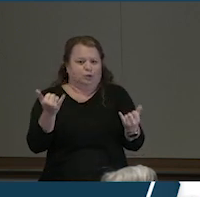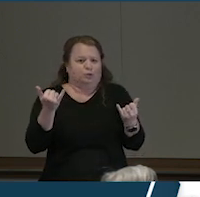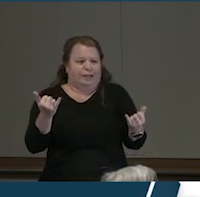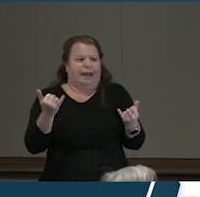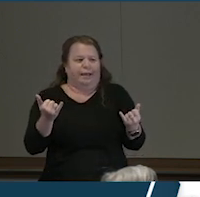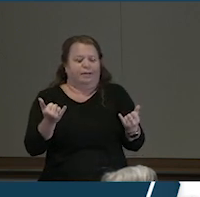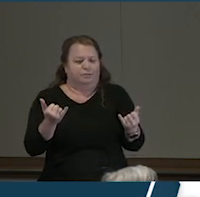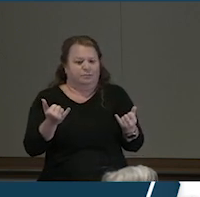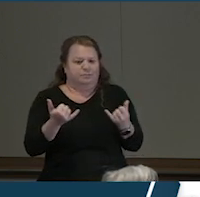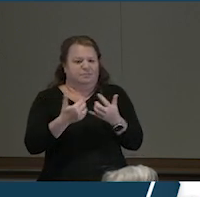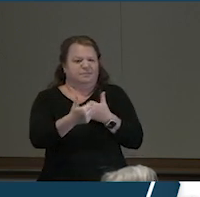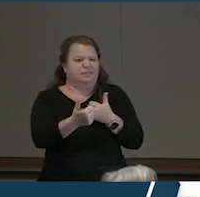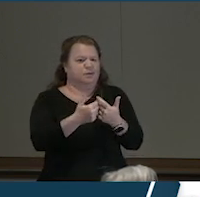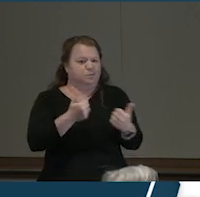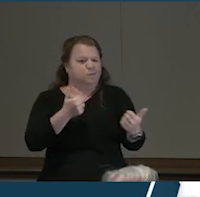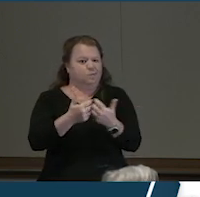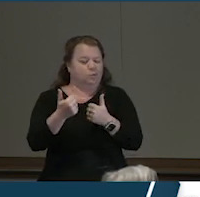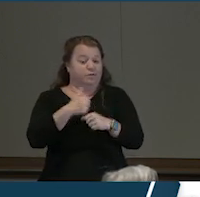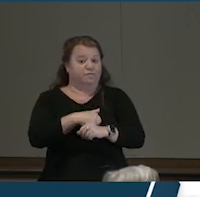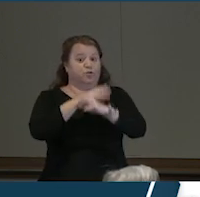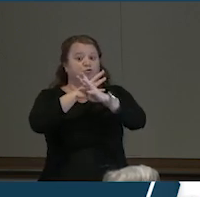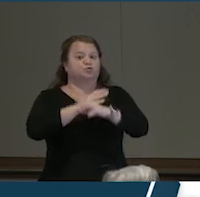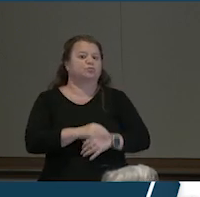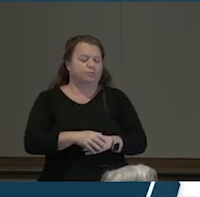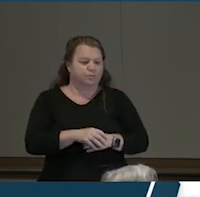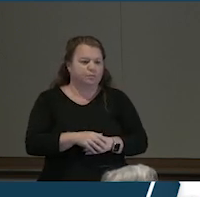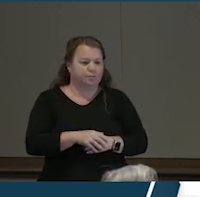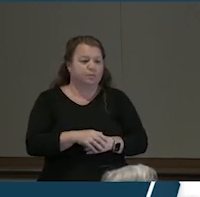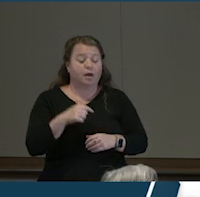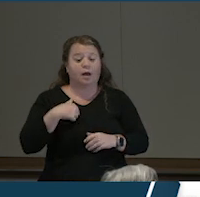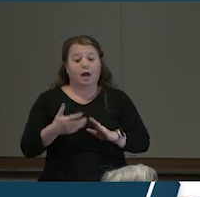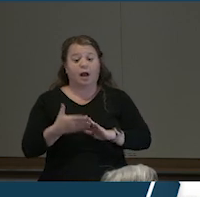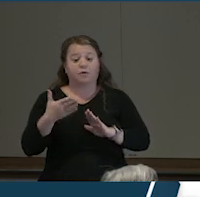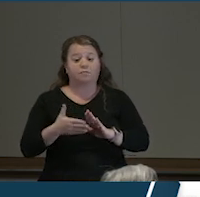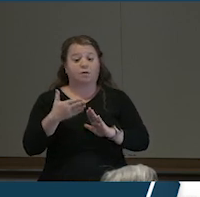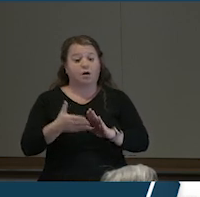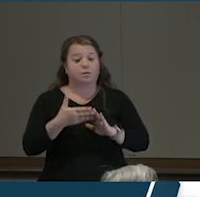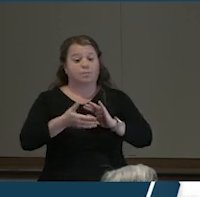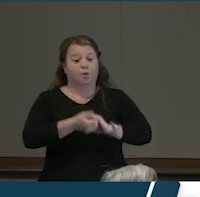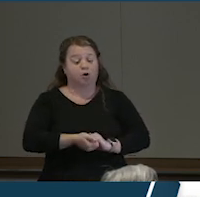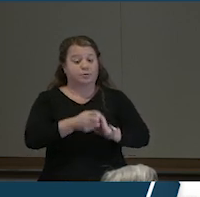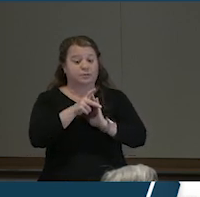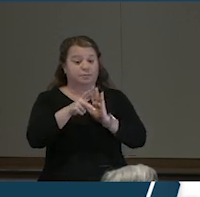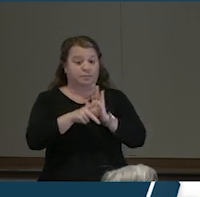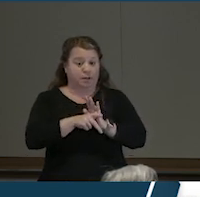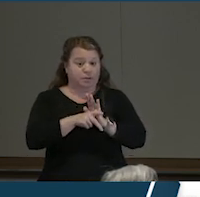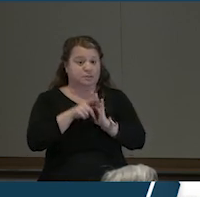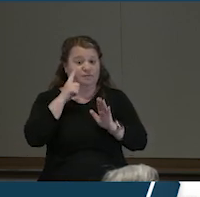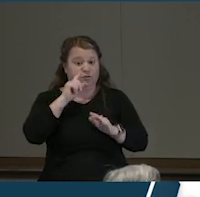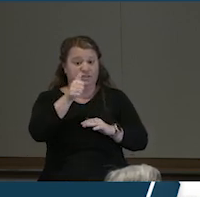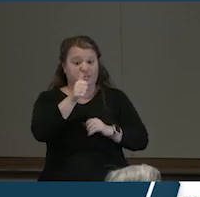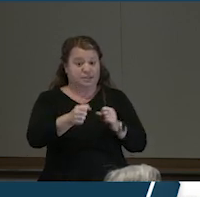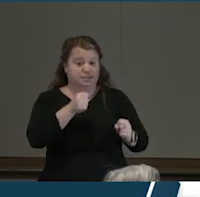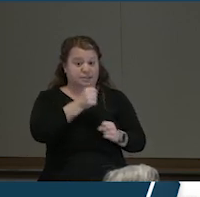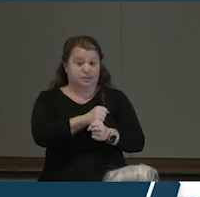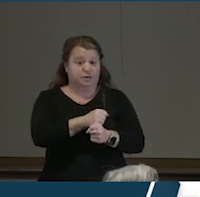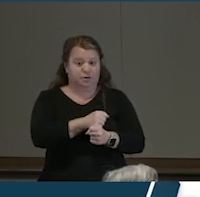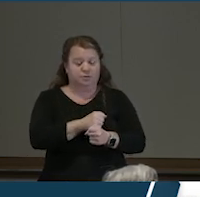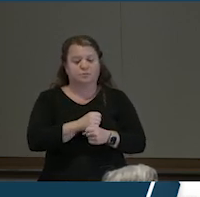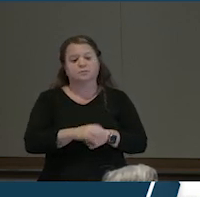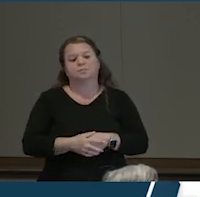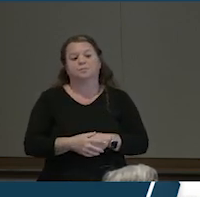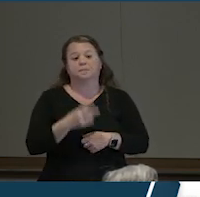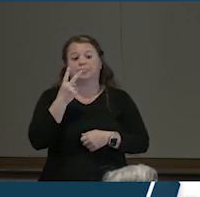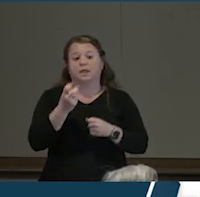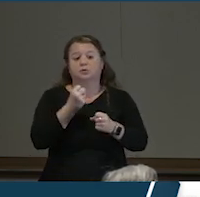us. So I've been running Partners in Policymaking for the FDDC Council for 10 years. We did 2 years